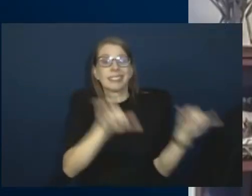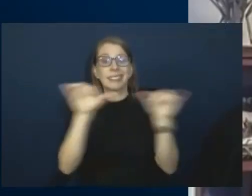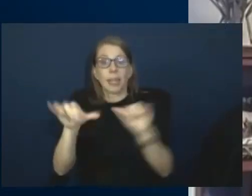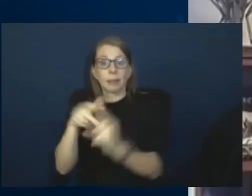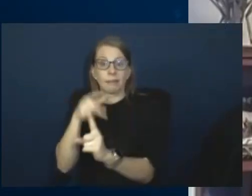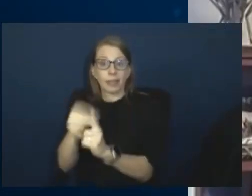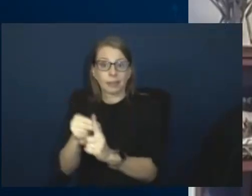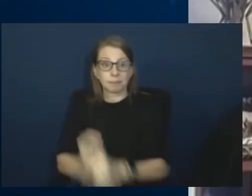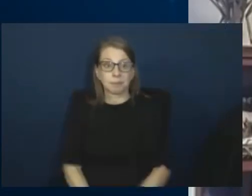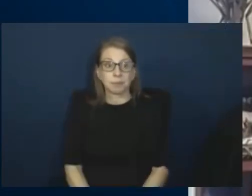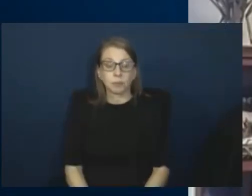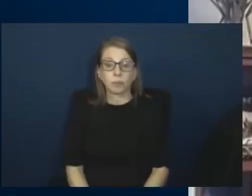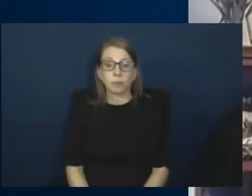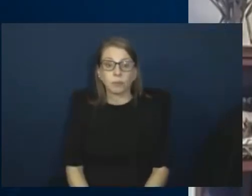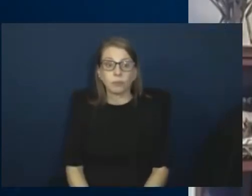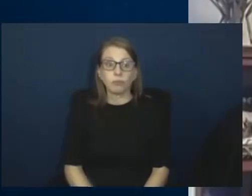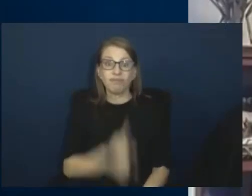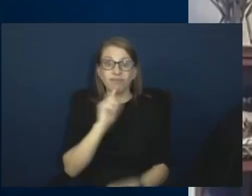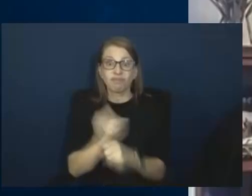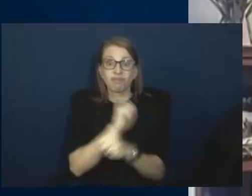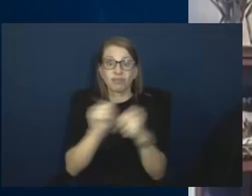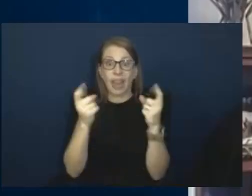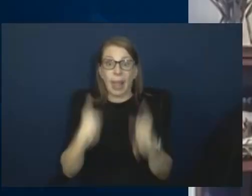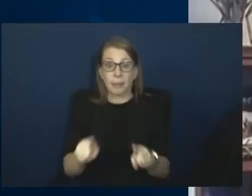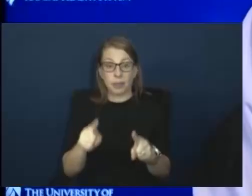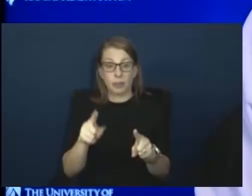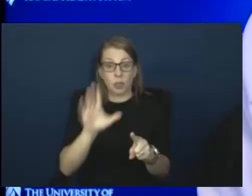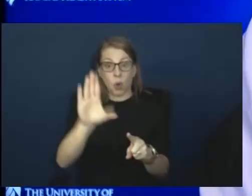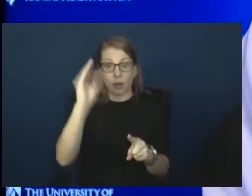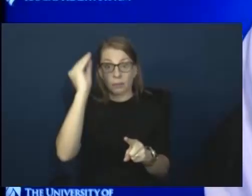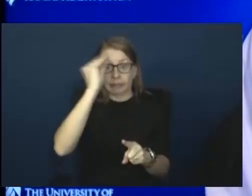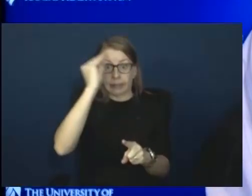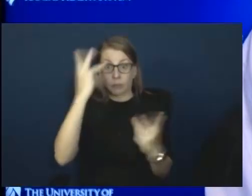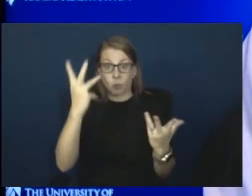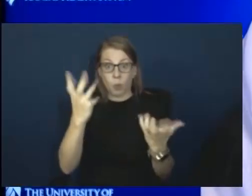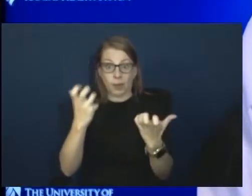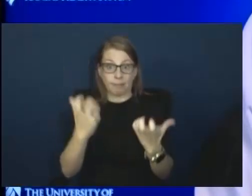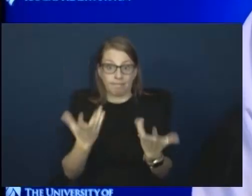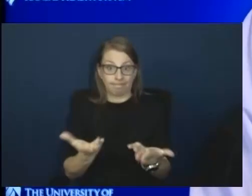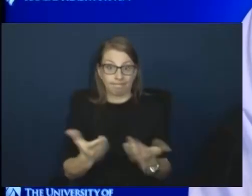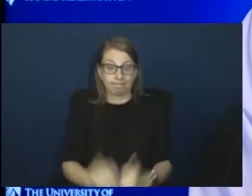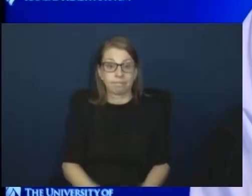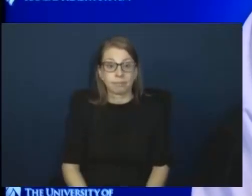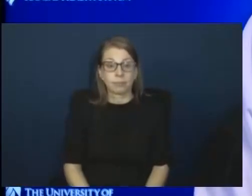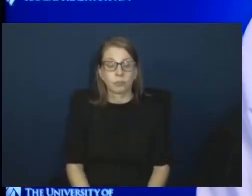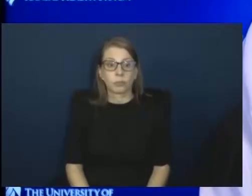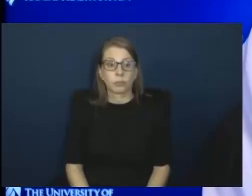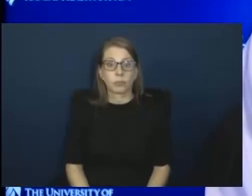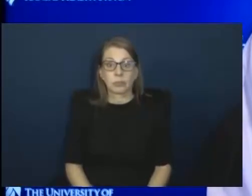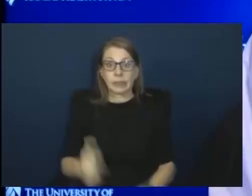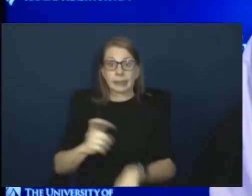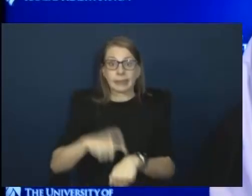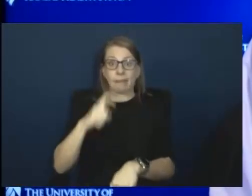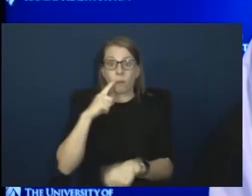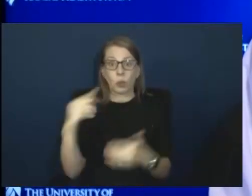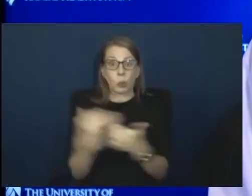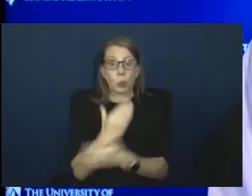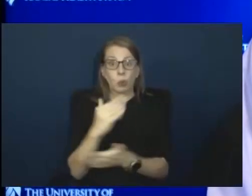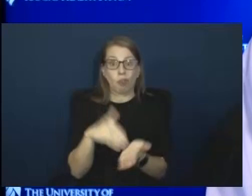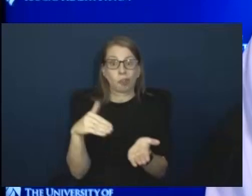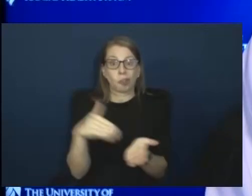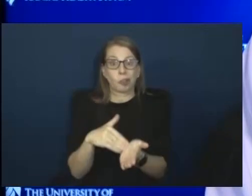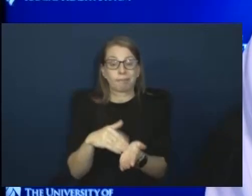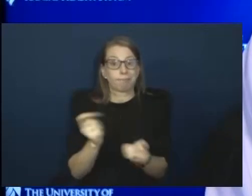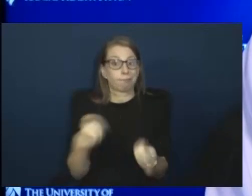as the vaccine? Mm-hmm. She said this actually happened. She wants your perspective. Again, I think it's time for a new physician at this point in time. That would not